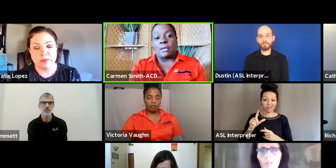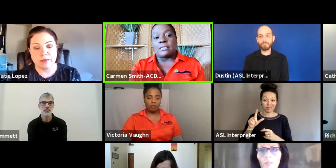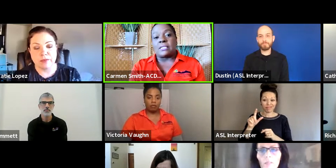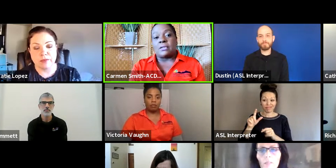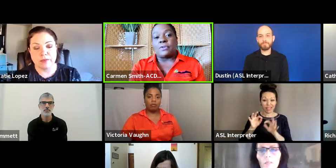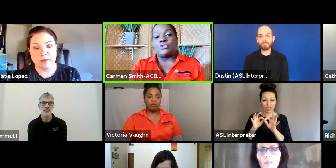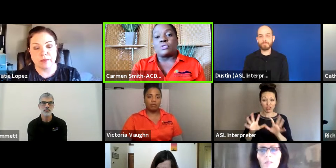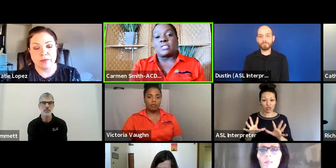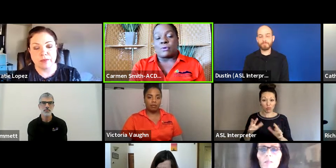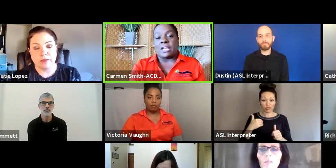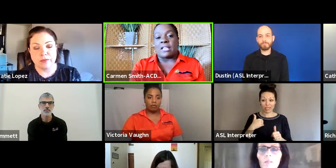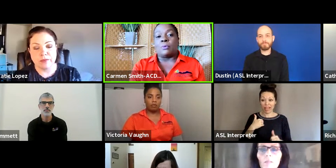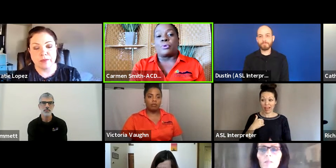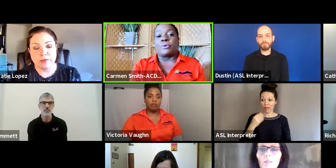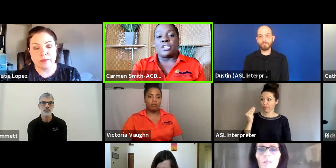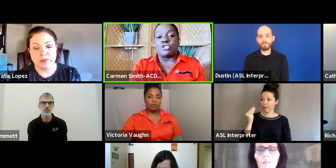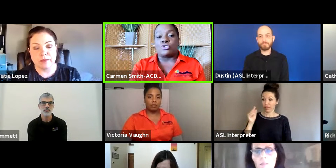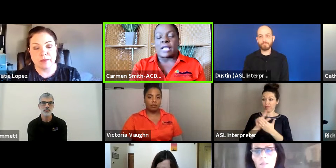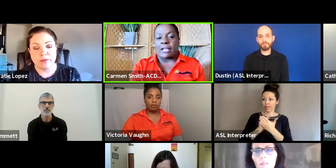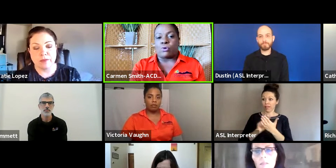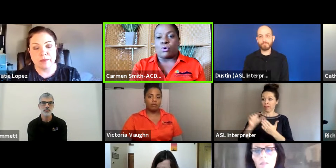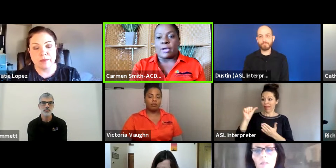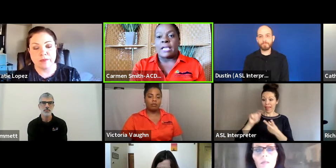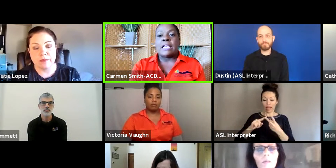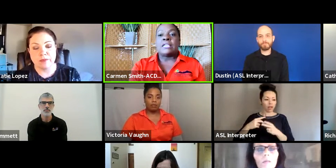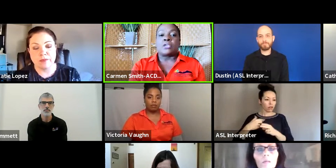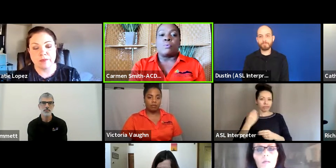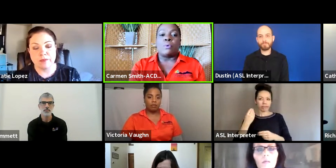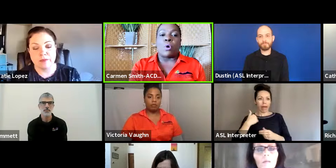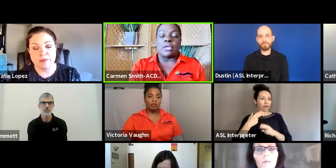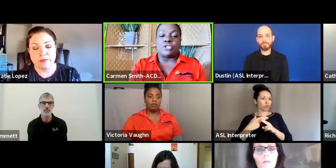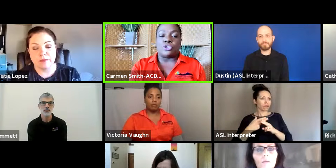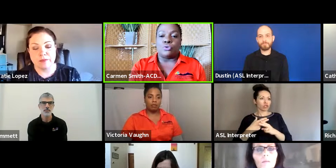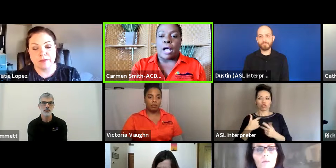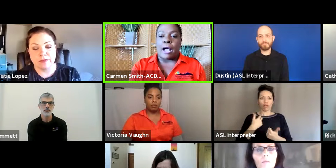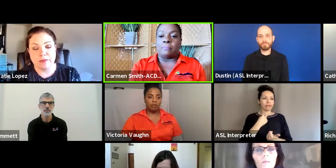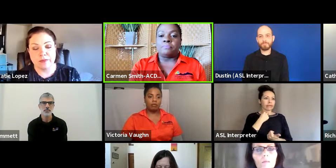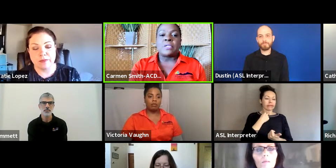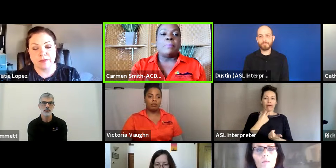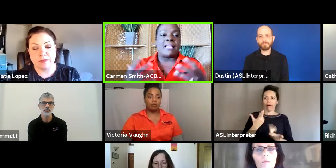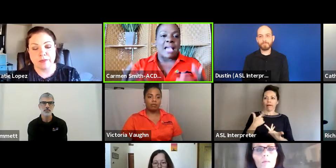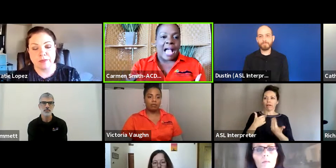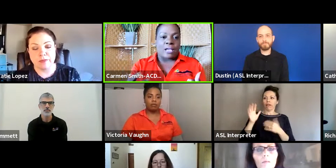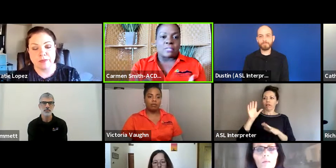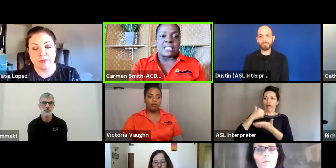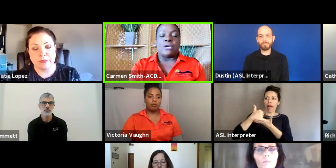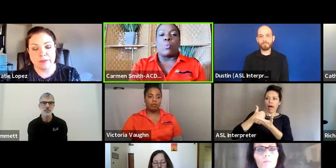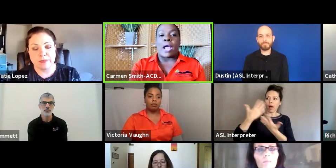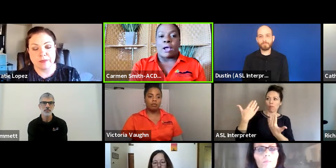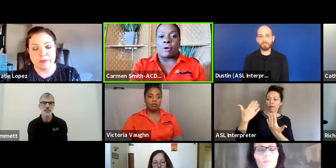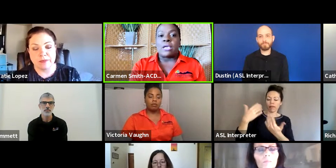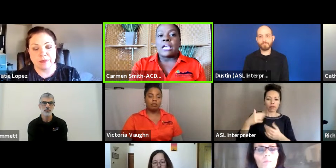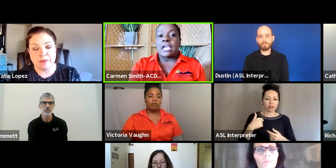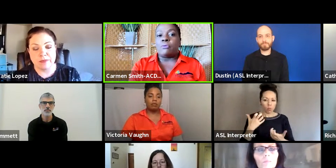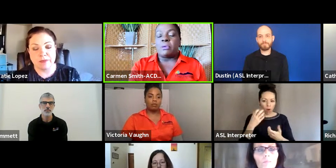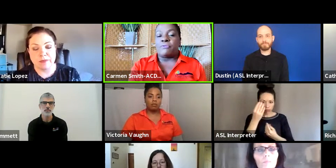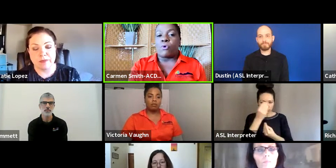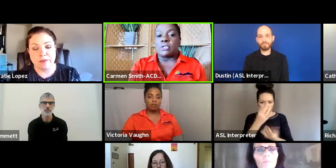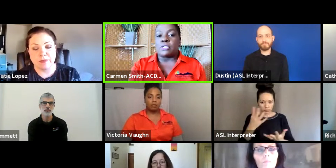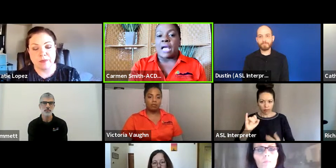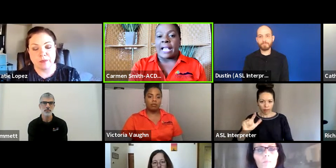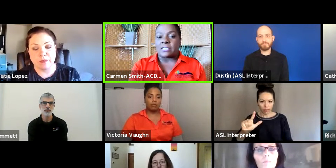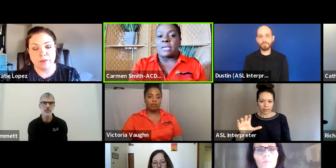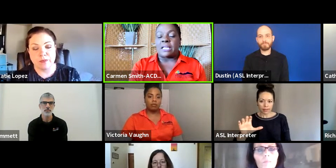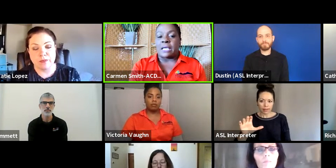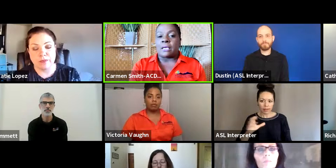category, as well as individuals that are in the provisional category. So we wanted to make the ILC aware,